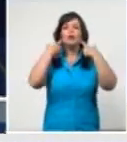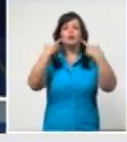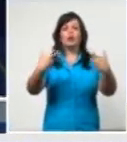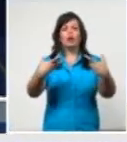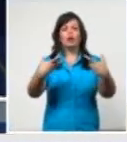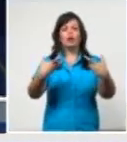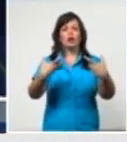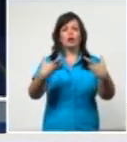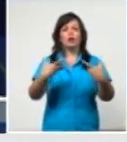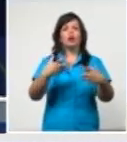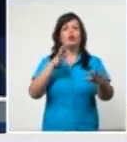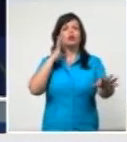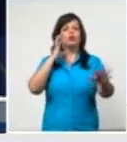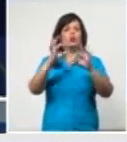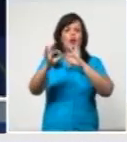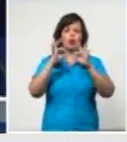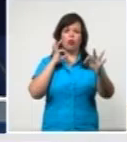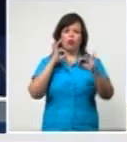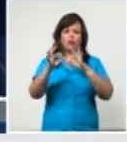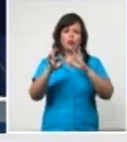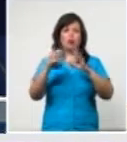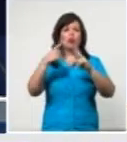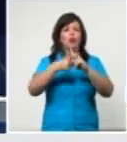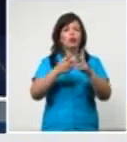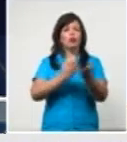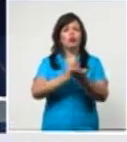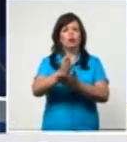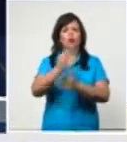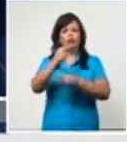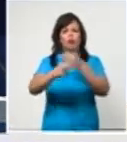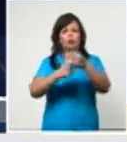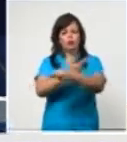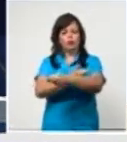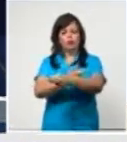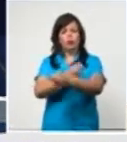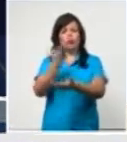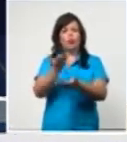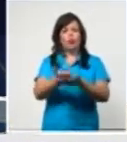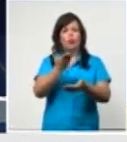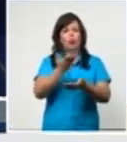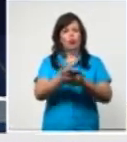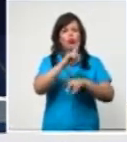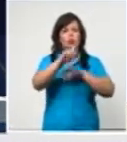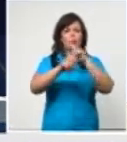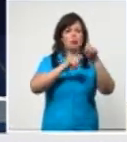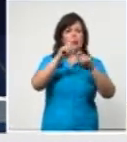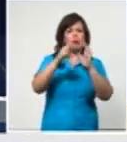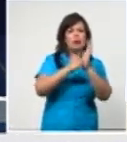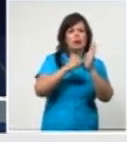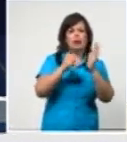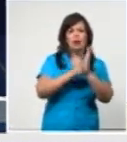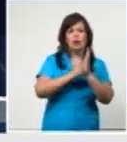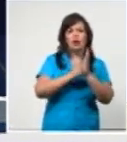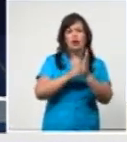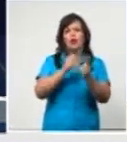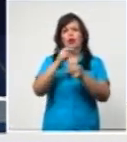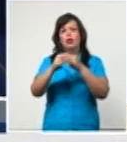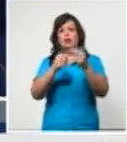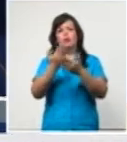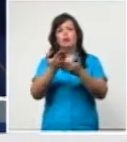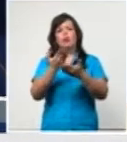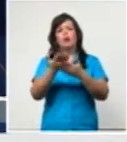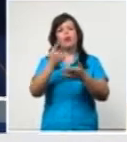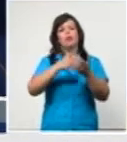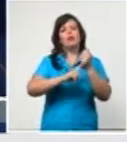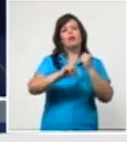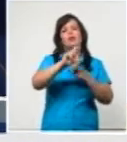to continue the screening despite the fact that we are not reporting cases in some territories. So we have to screen, we have to